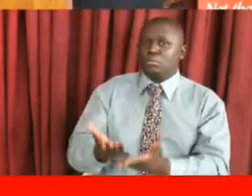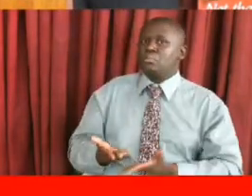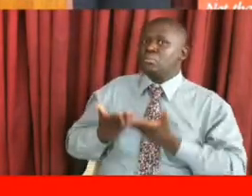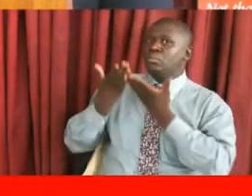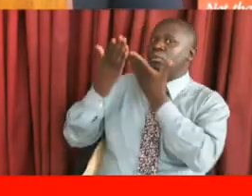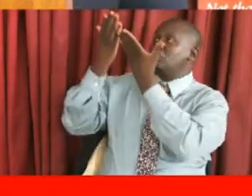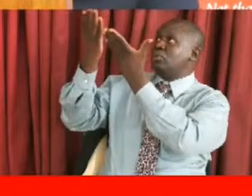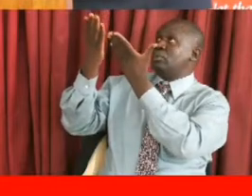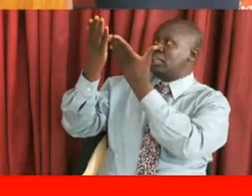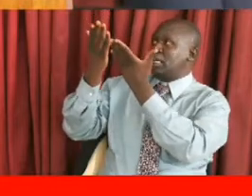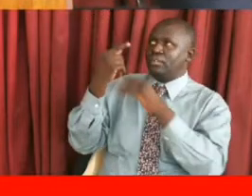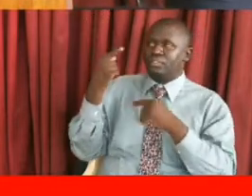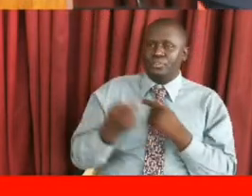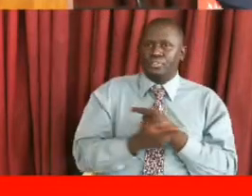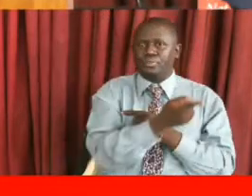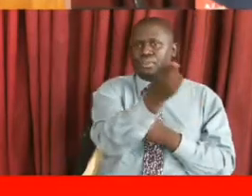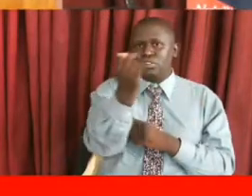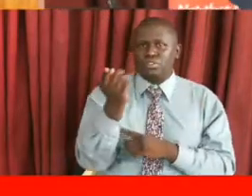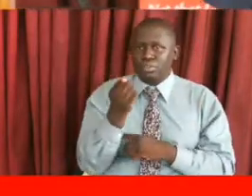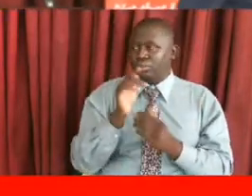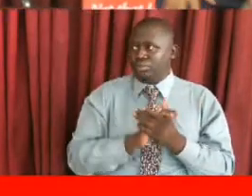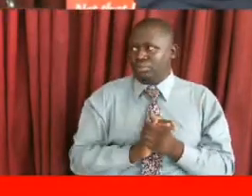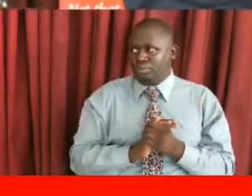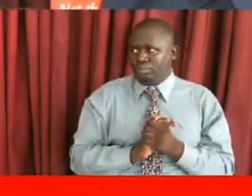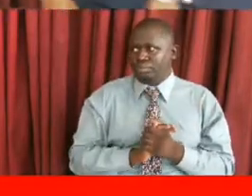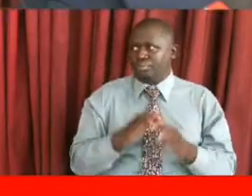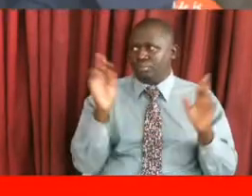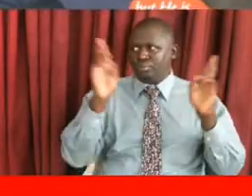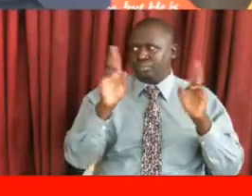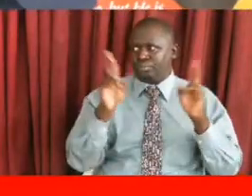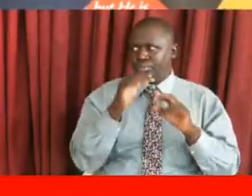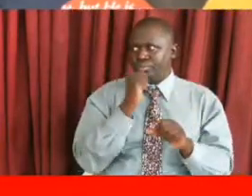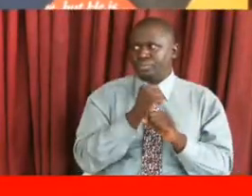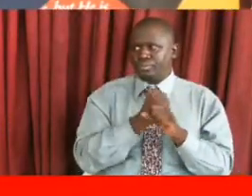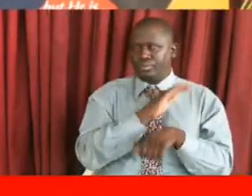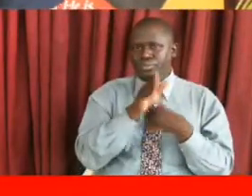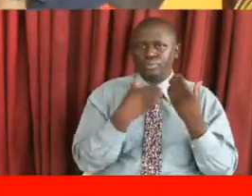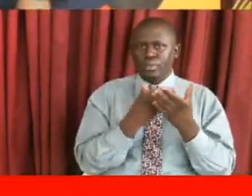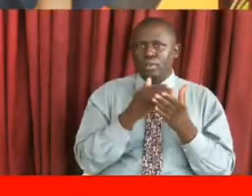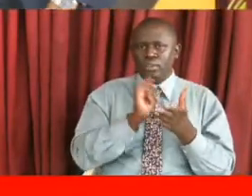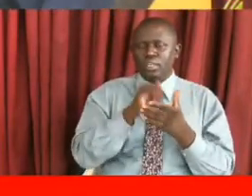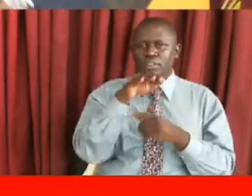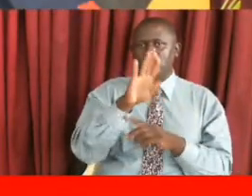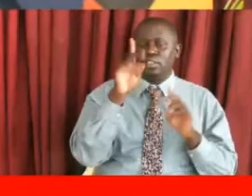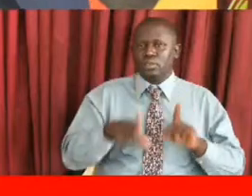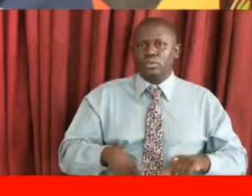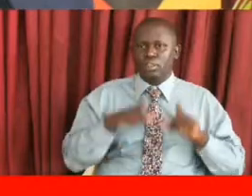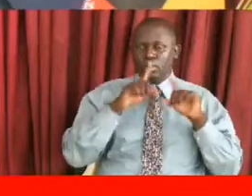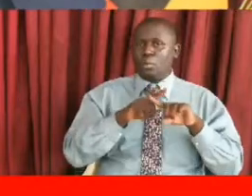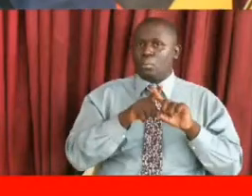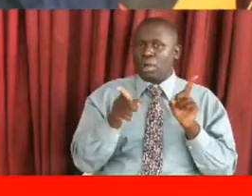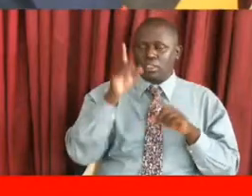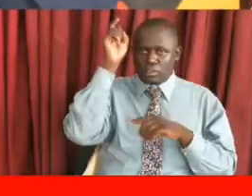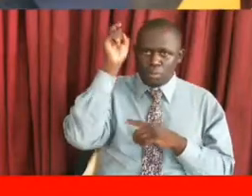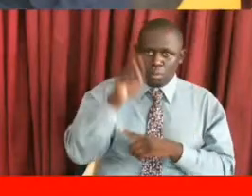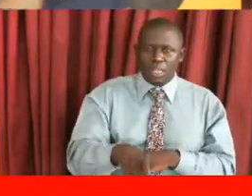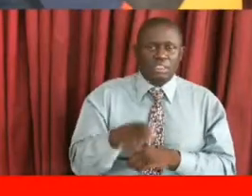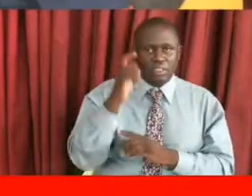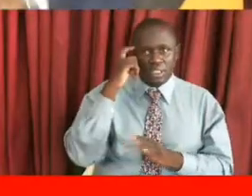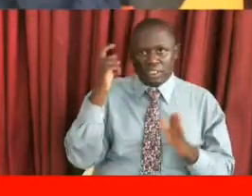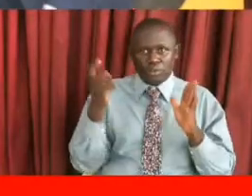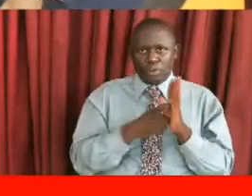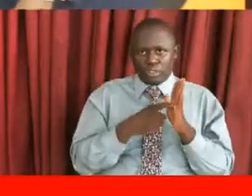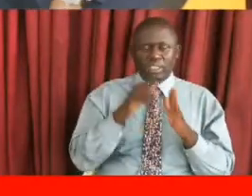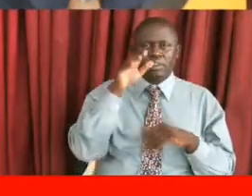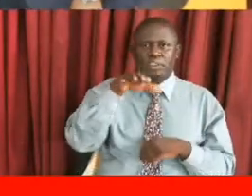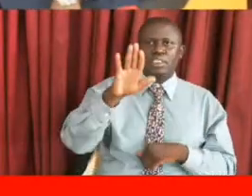you he ready to start doing all those things in your life but you must recognize